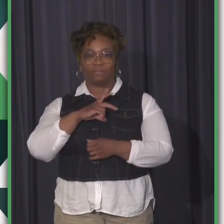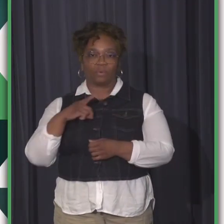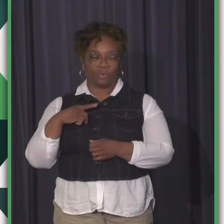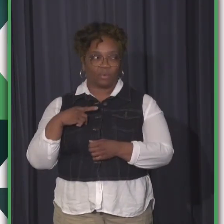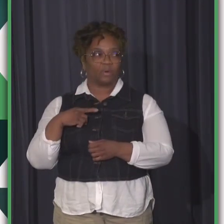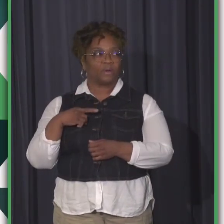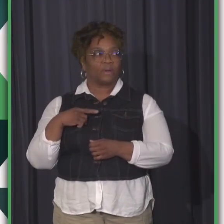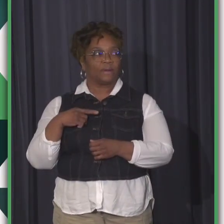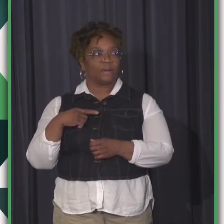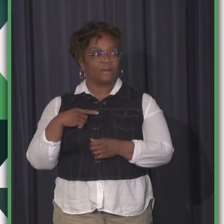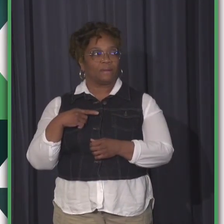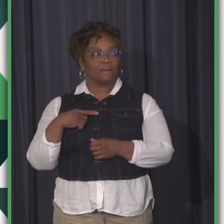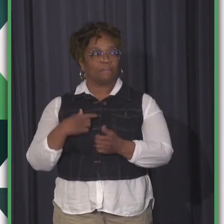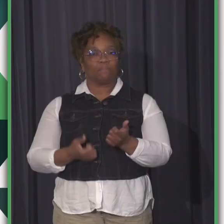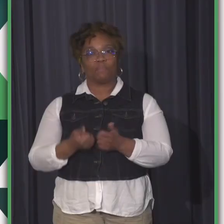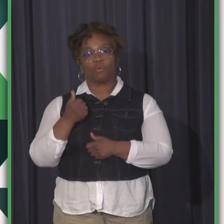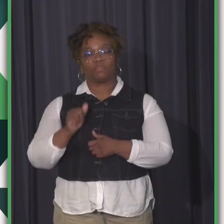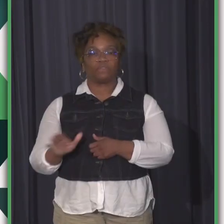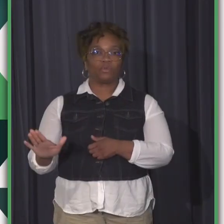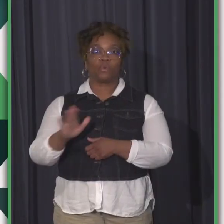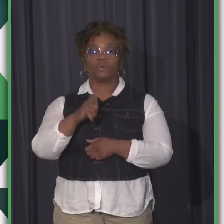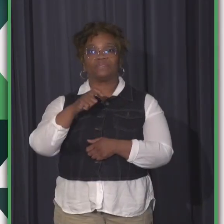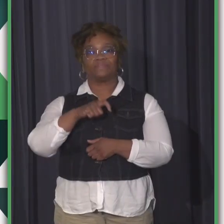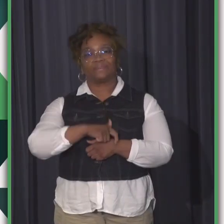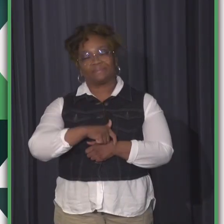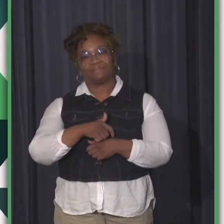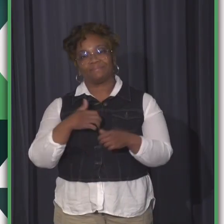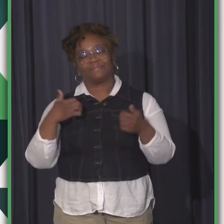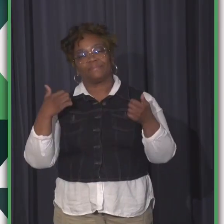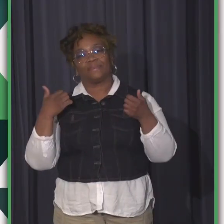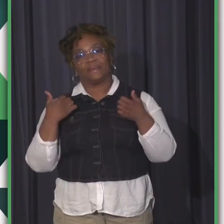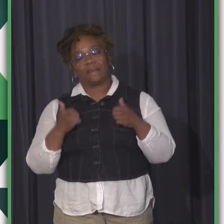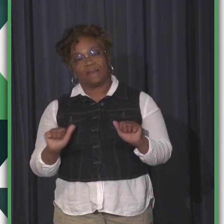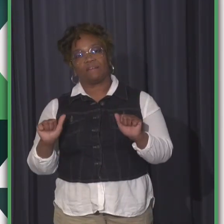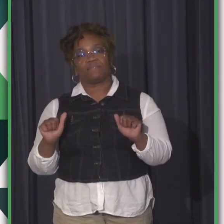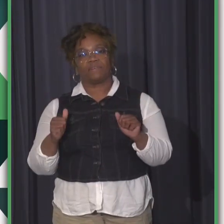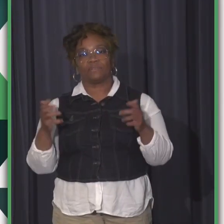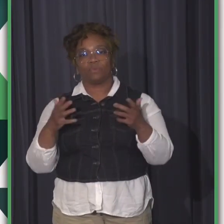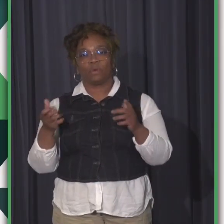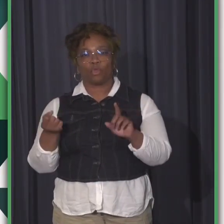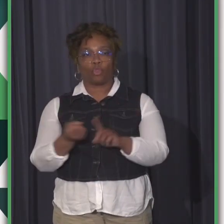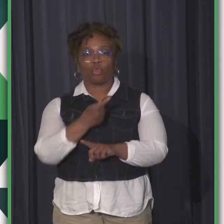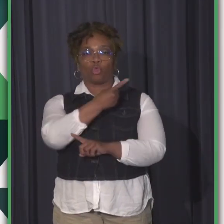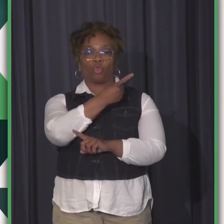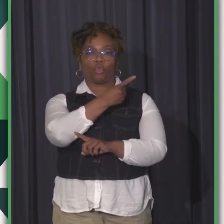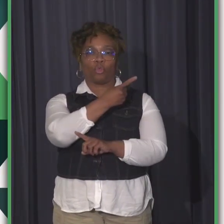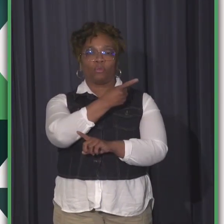I mean, the majority of your time and effort is spent on diversion.